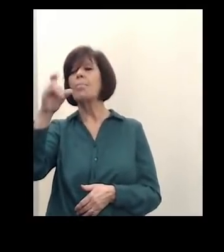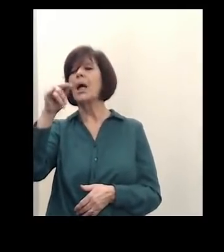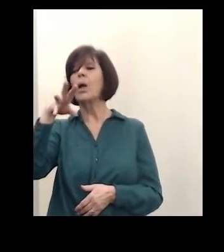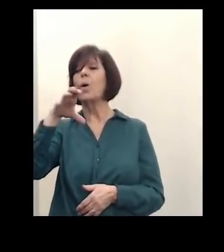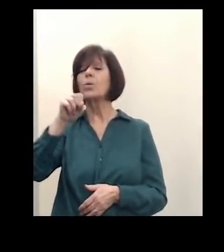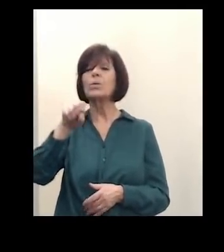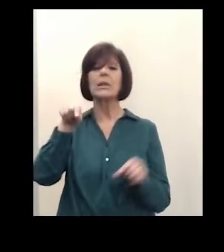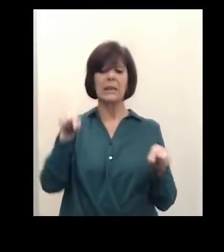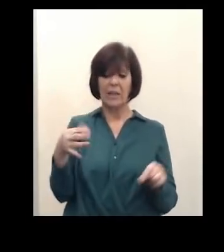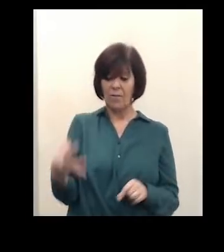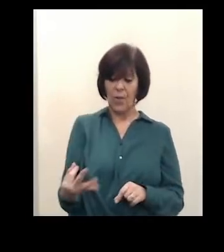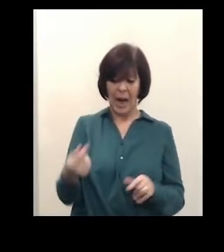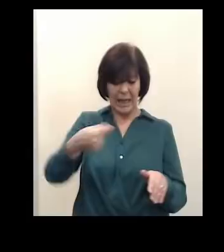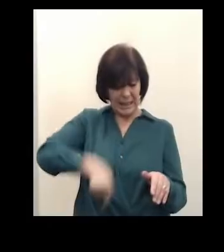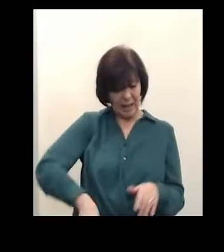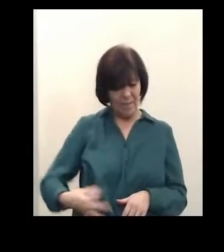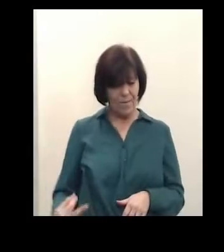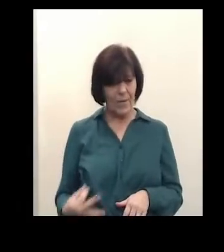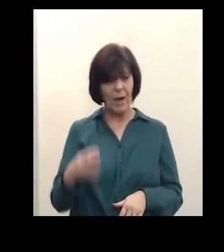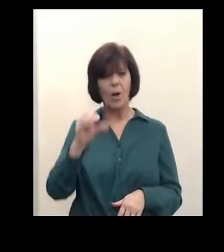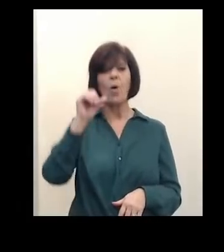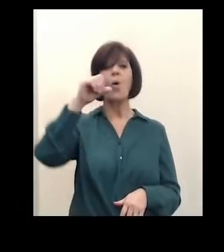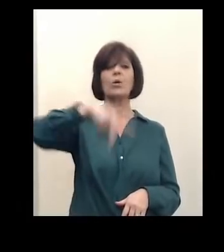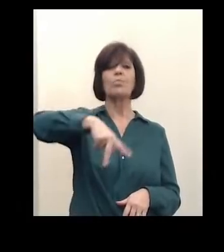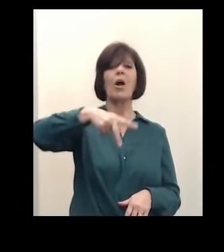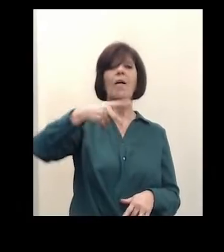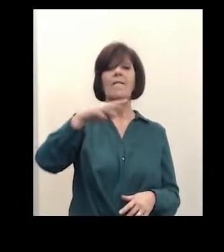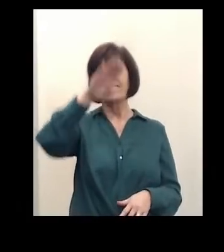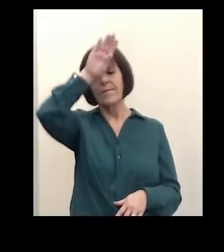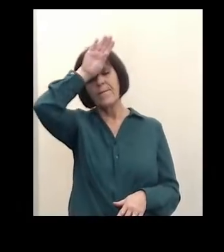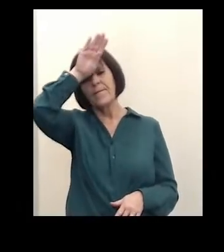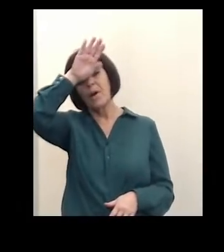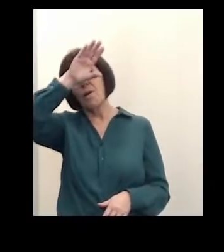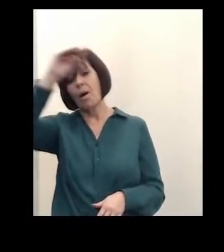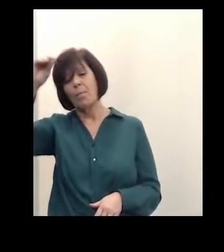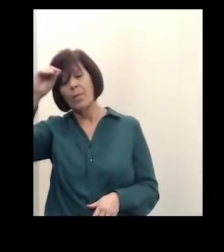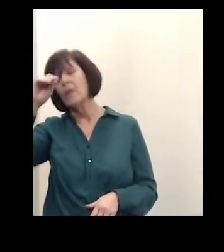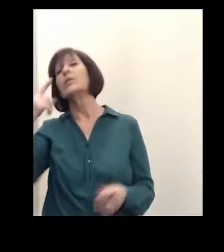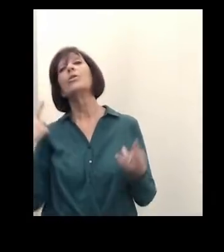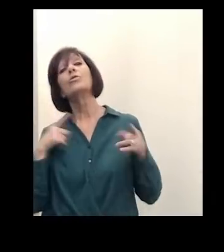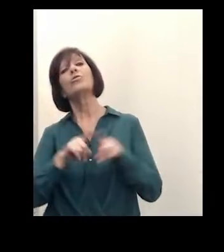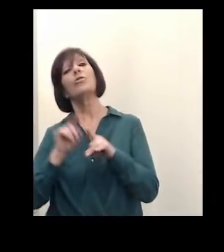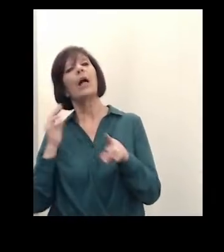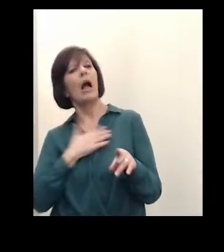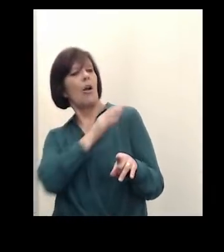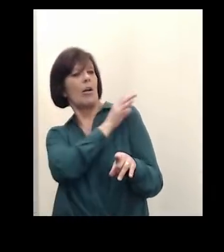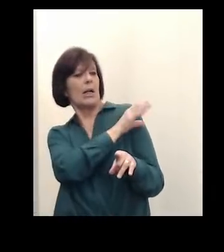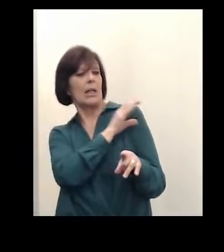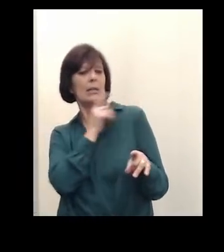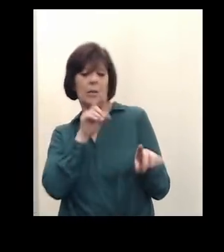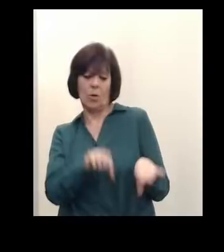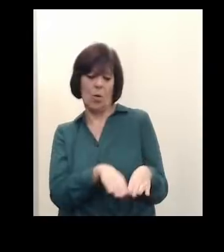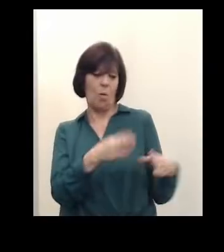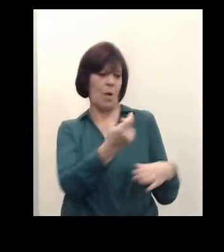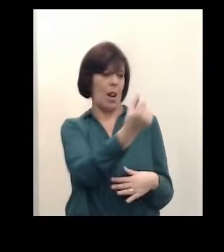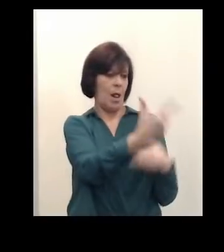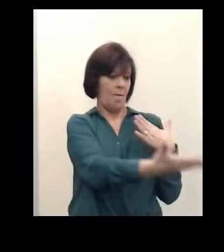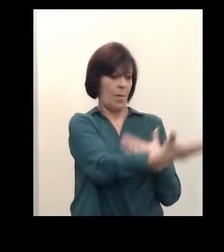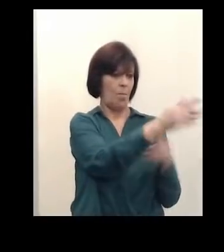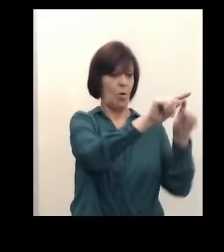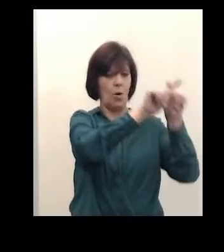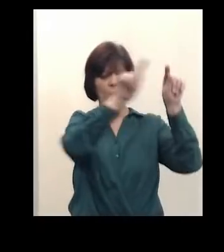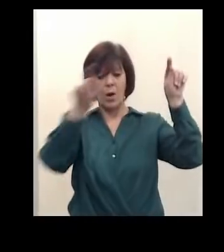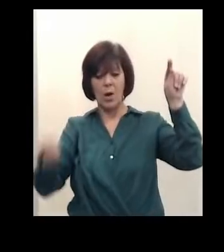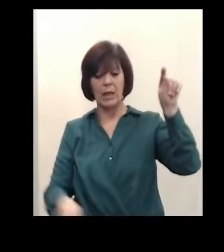next week Friday, we'll be at the Orchard Park Fire Company. And so during our clinics that are open from 11 a.m. to 7